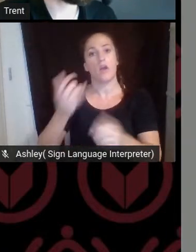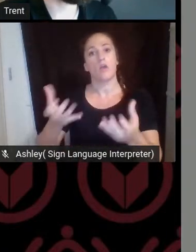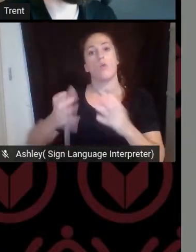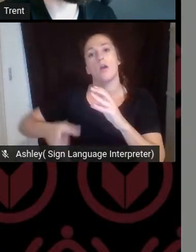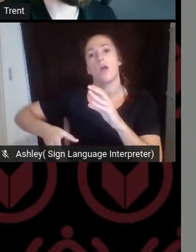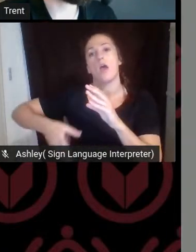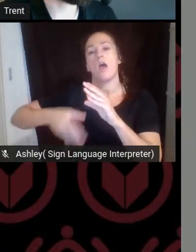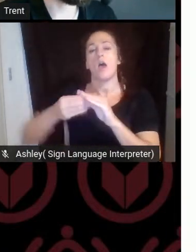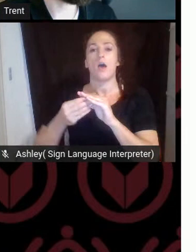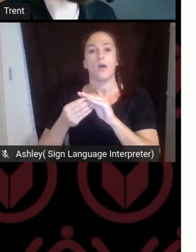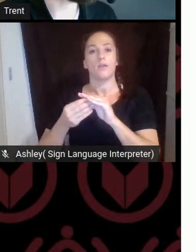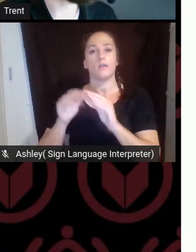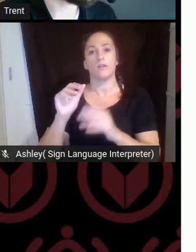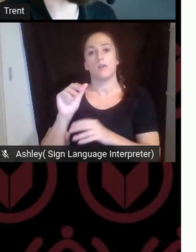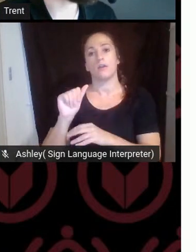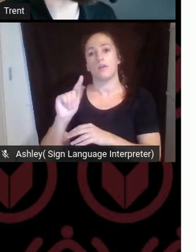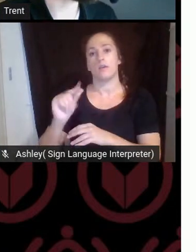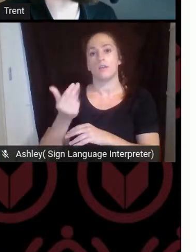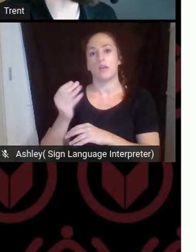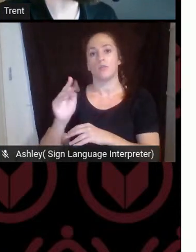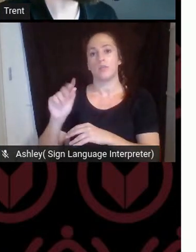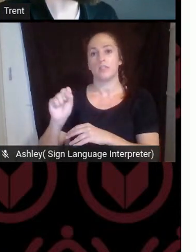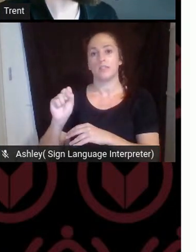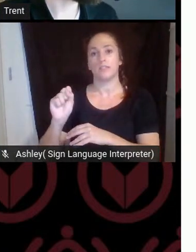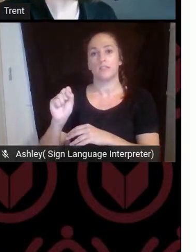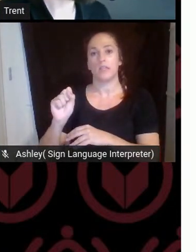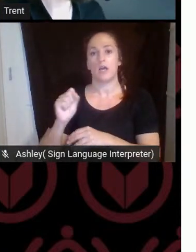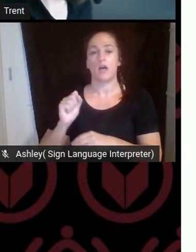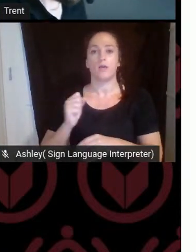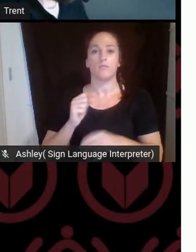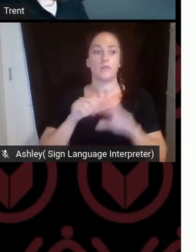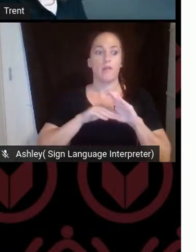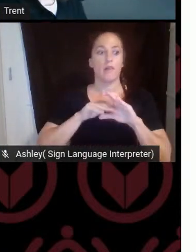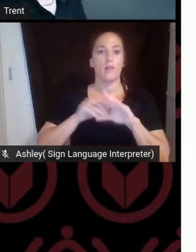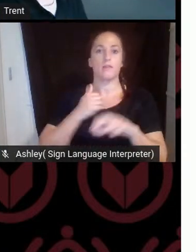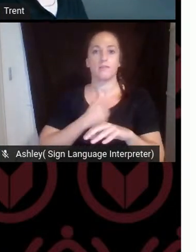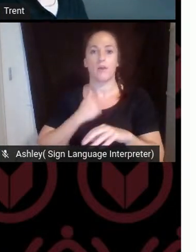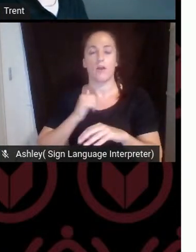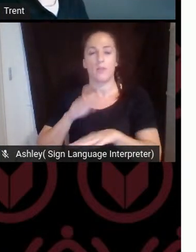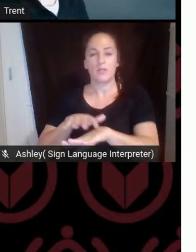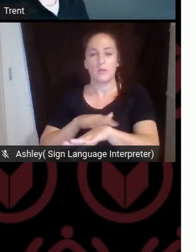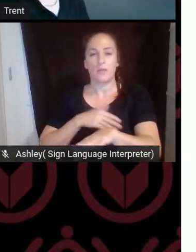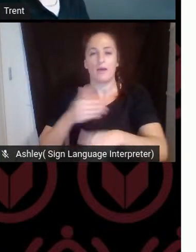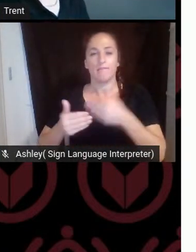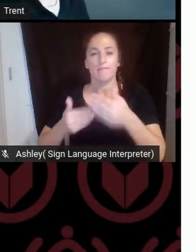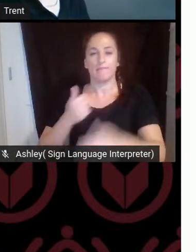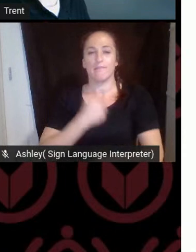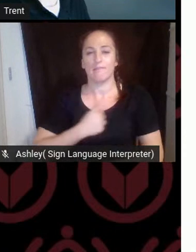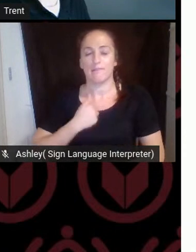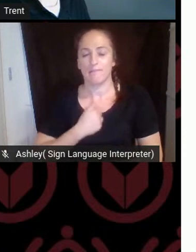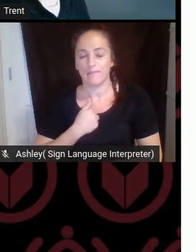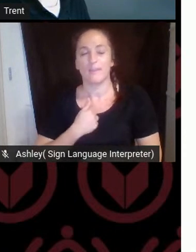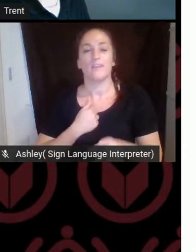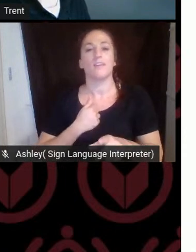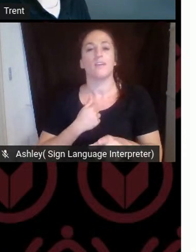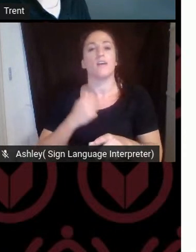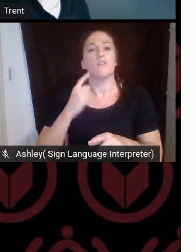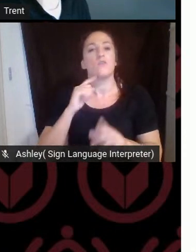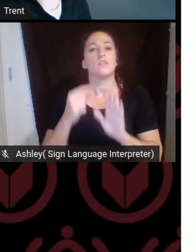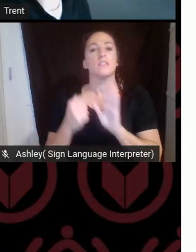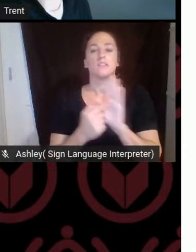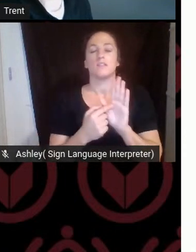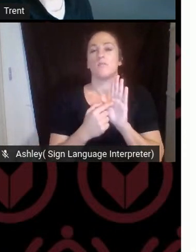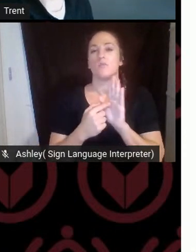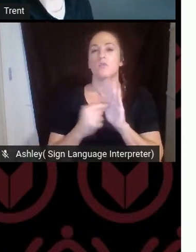something from my Google Drive. Let me slow down a little bit. Sorry. I'm going to say here that this is a sample